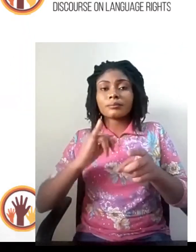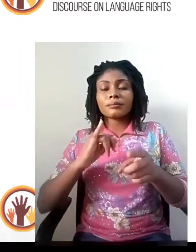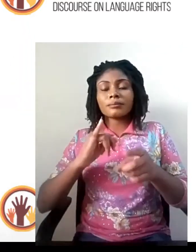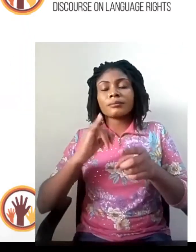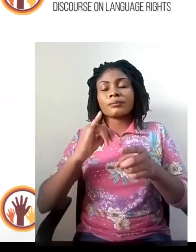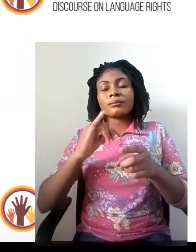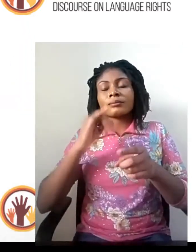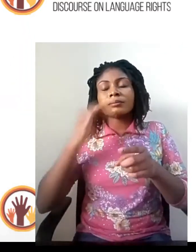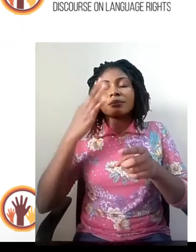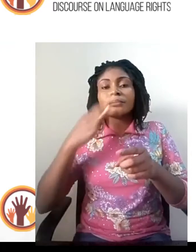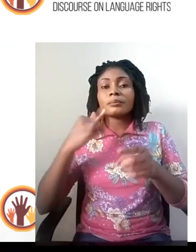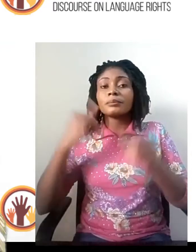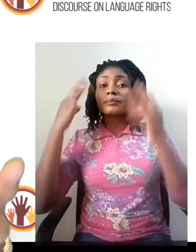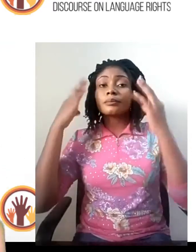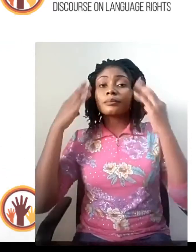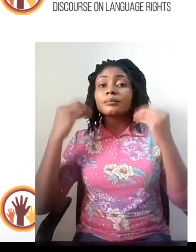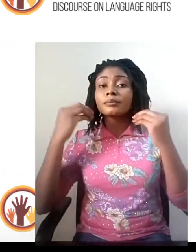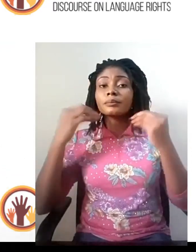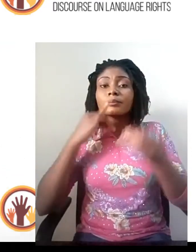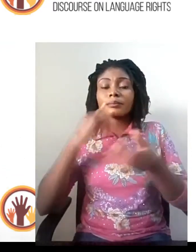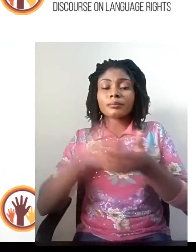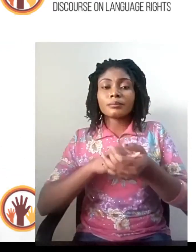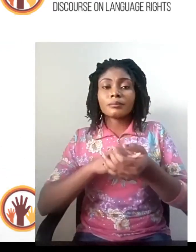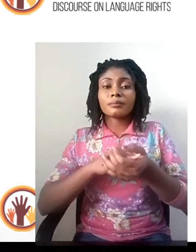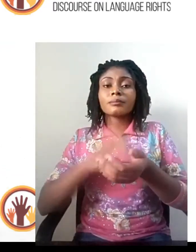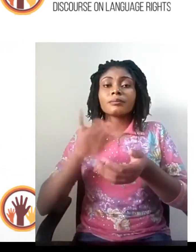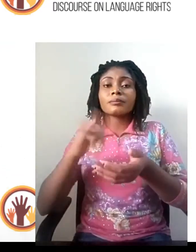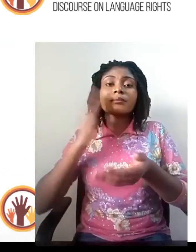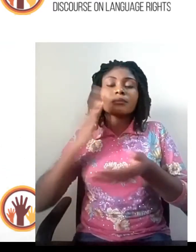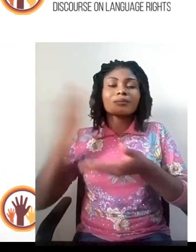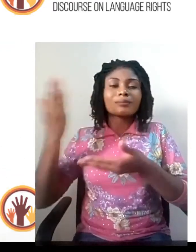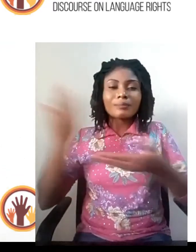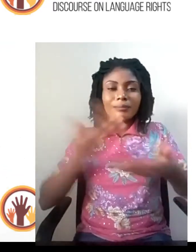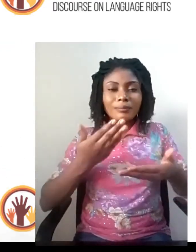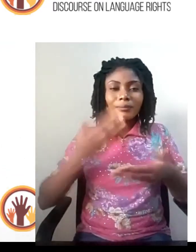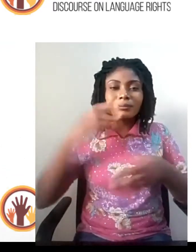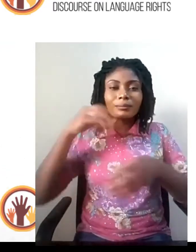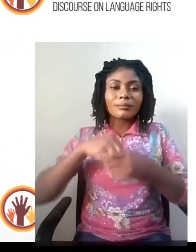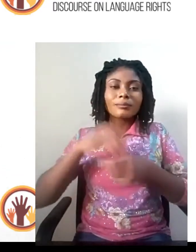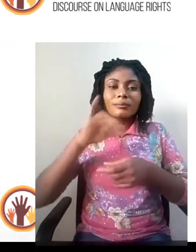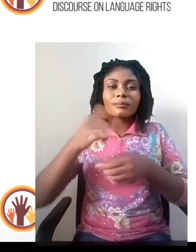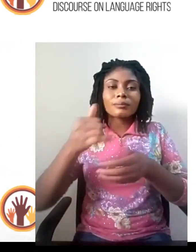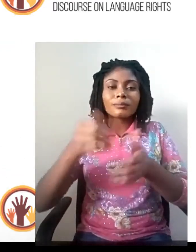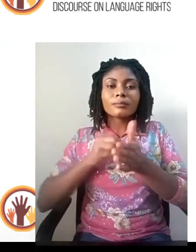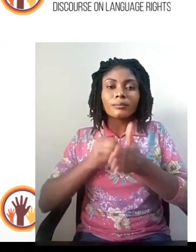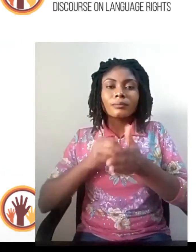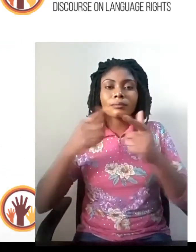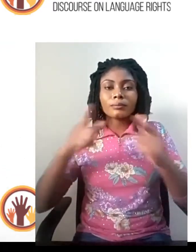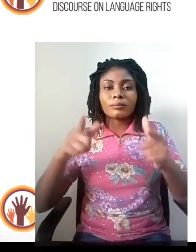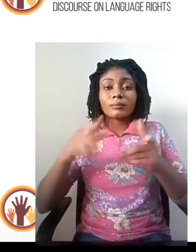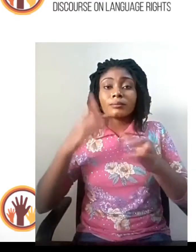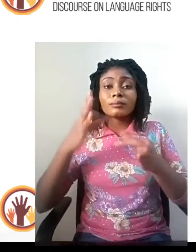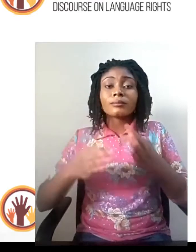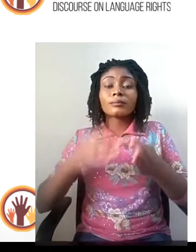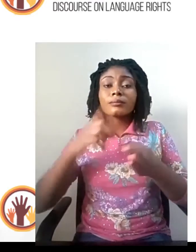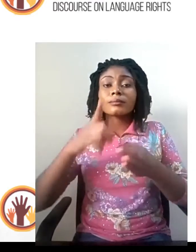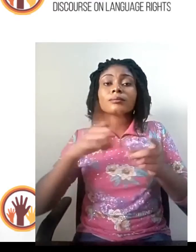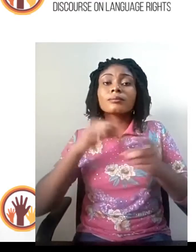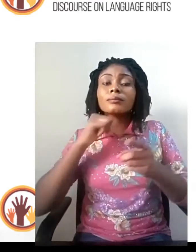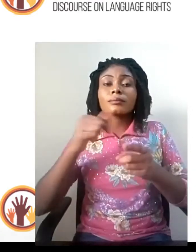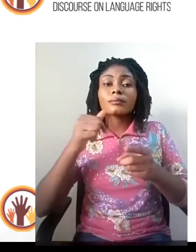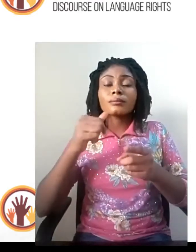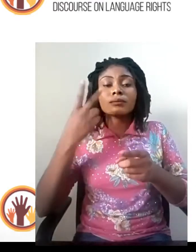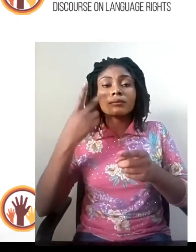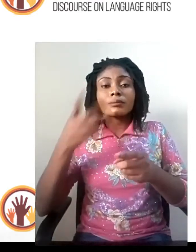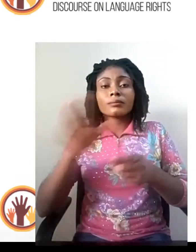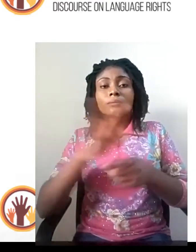is to bring in their own language. So if you do not regard your language, it doesn't matter